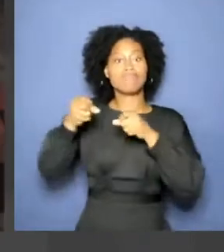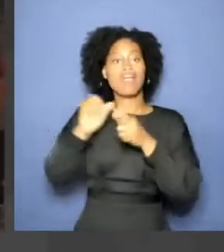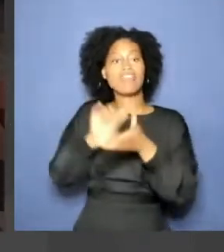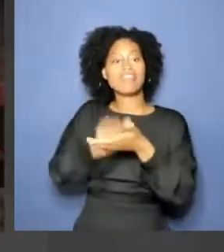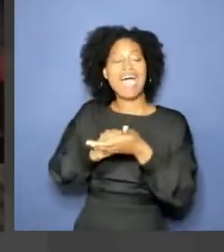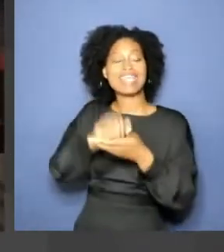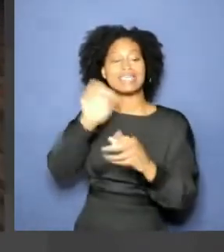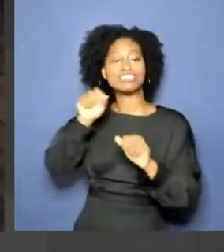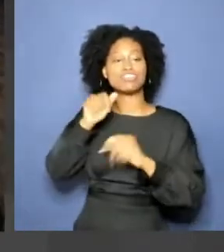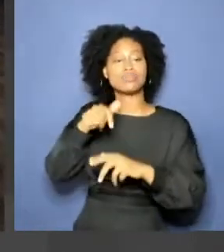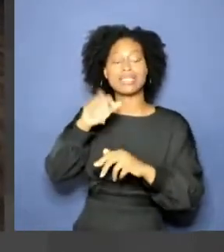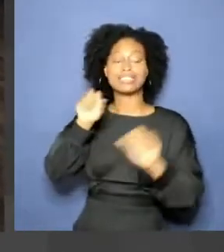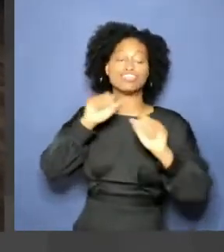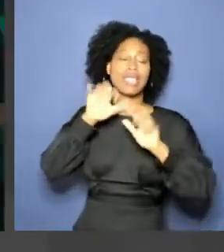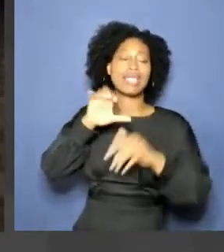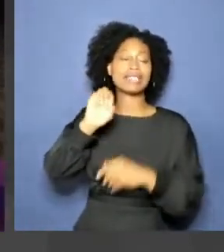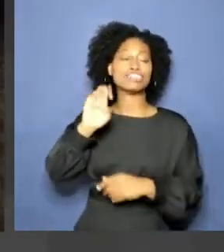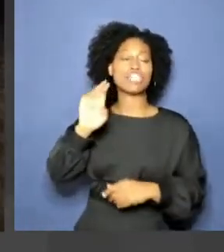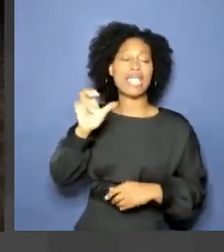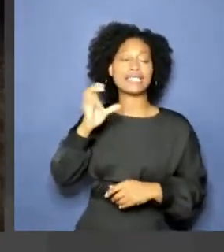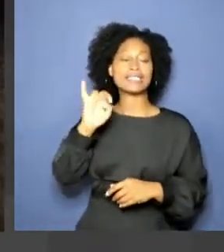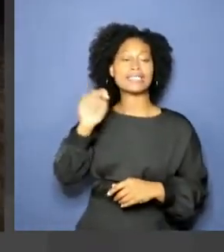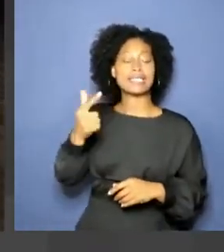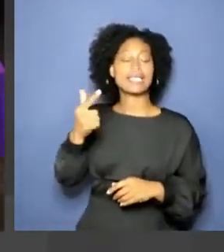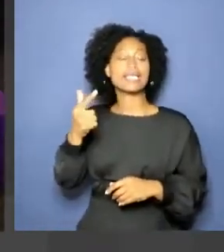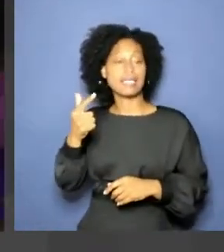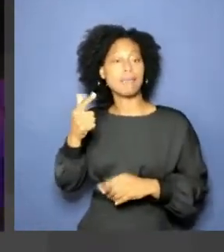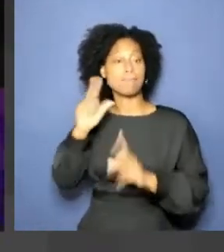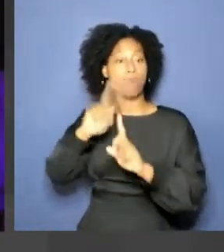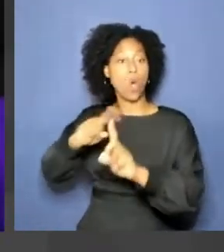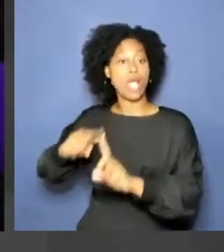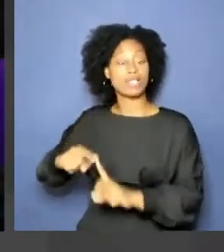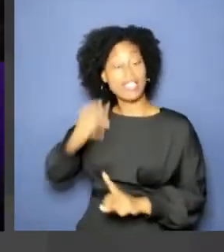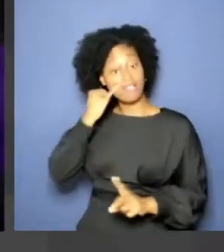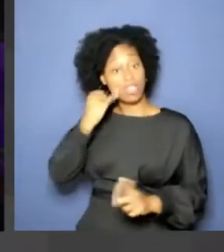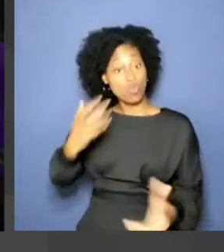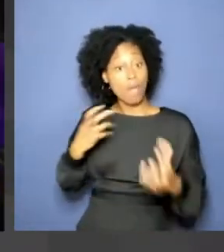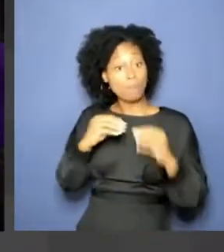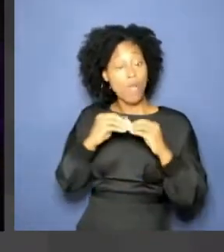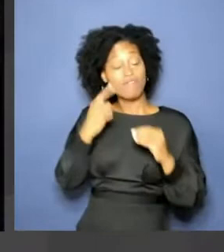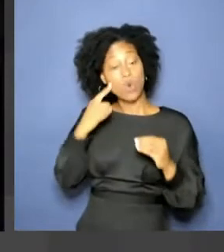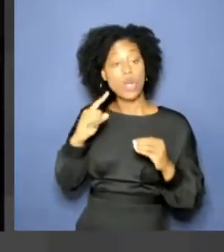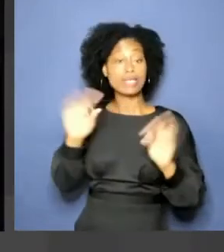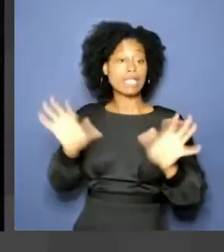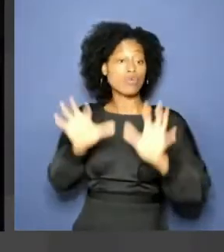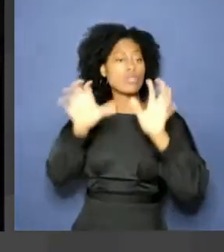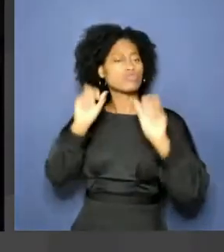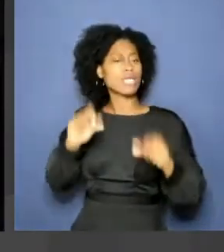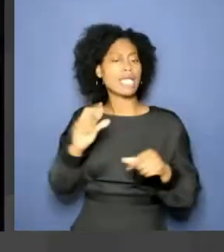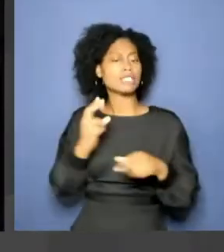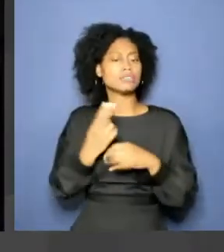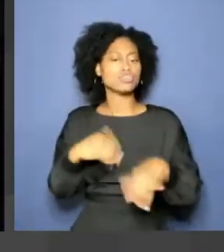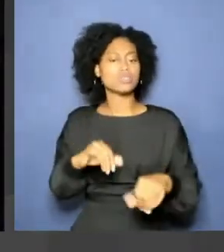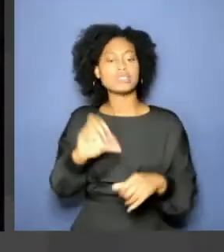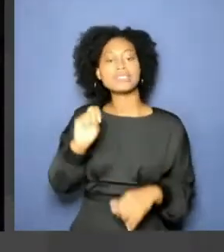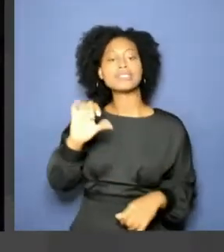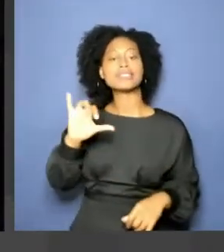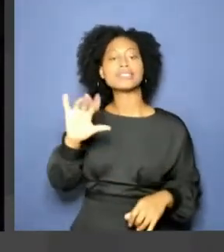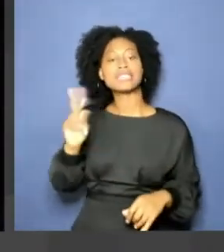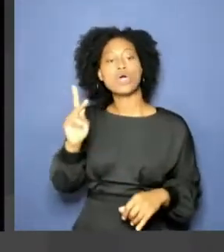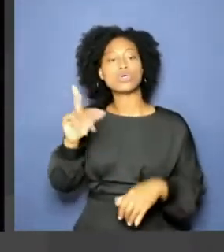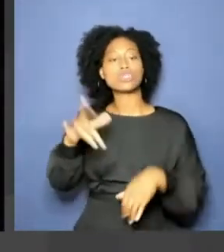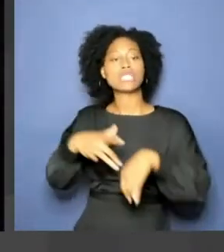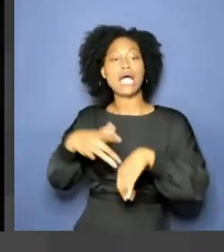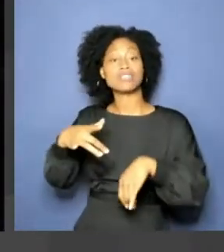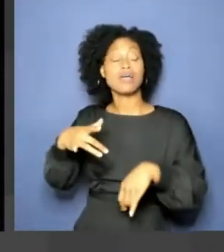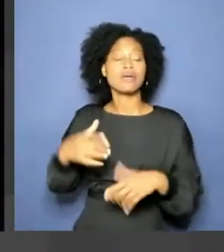Yes, and of course, if you still want to get some of the blocks for decoration or something, you can just use a Silk Touch. And then we have